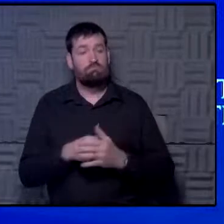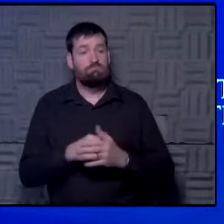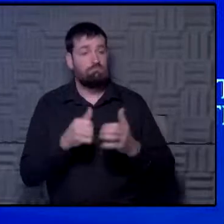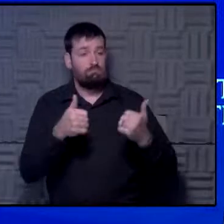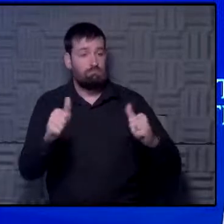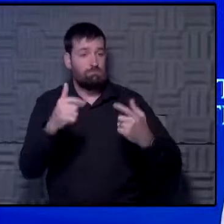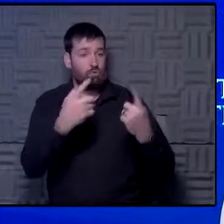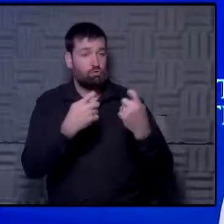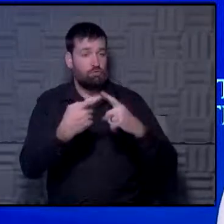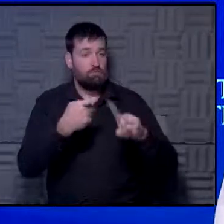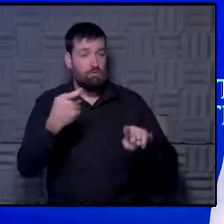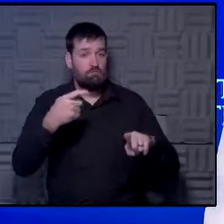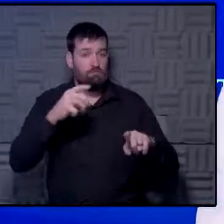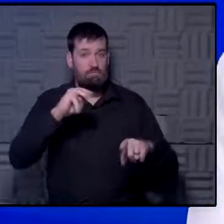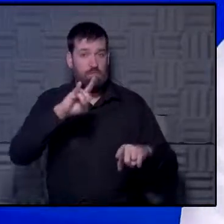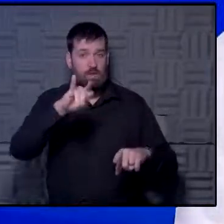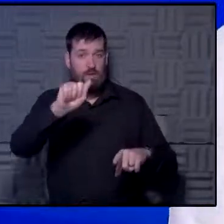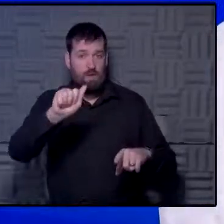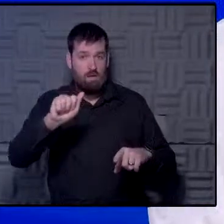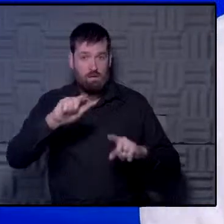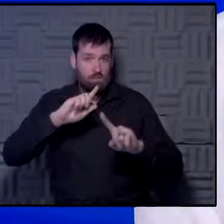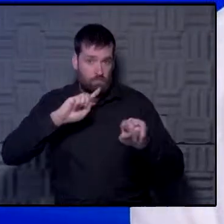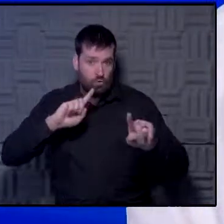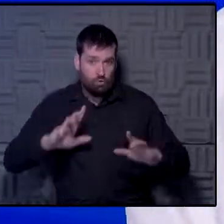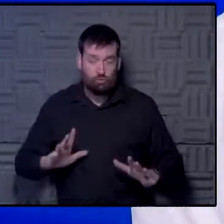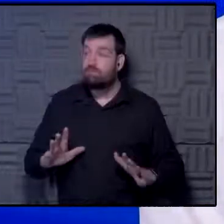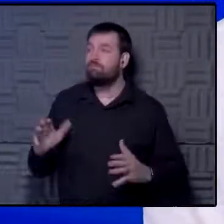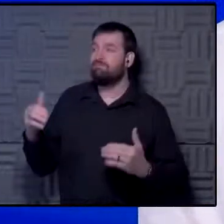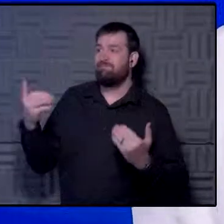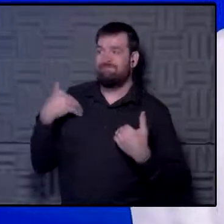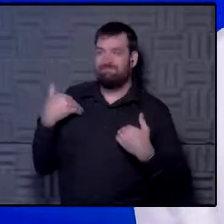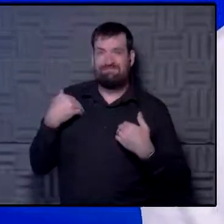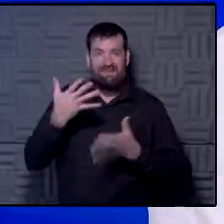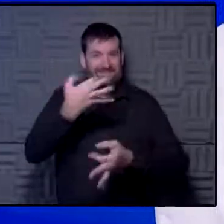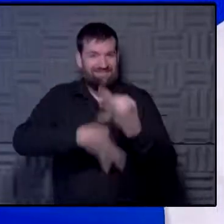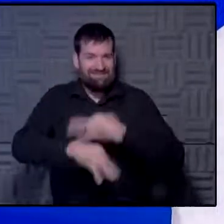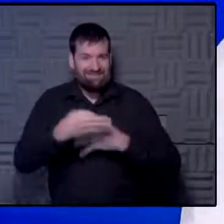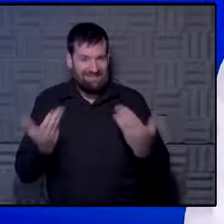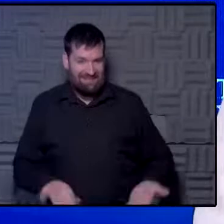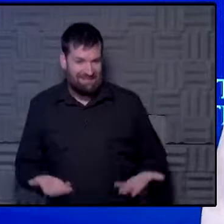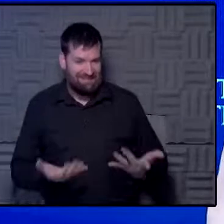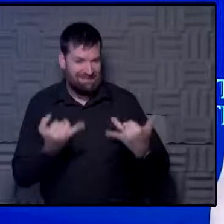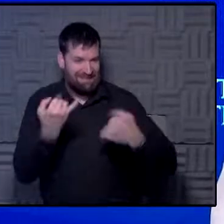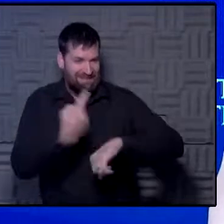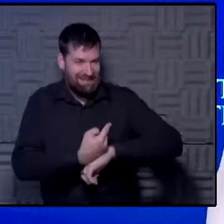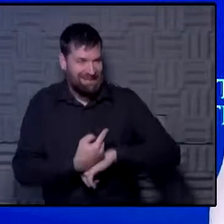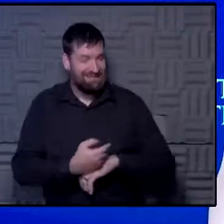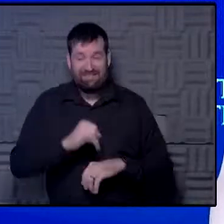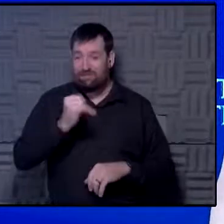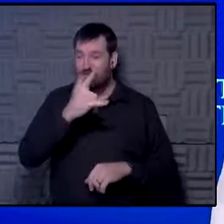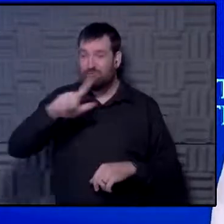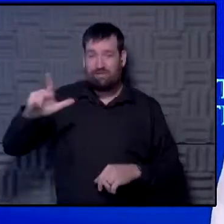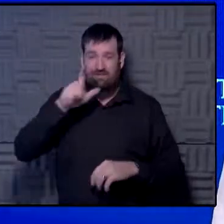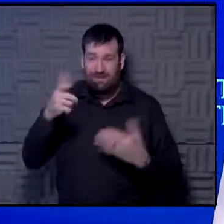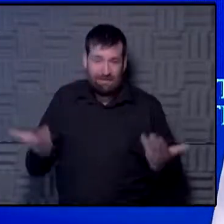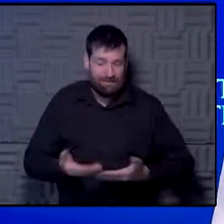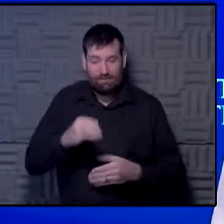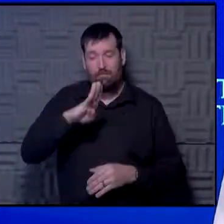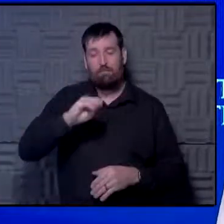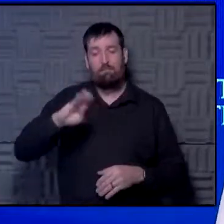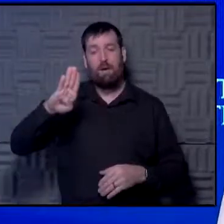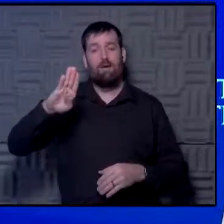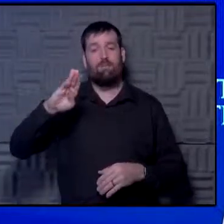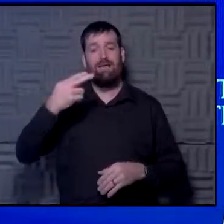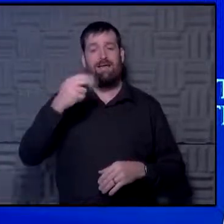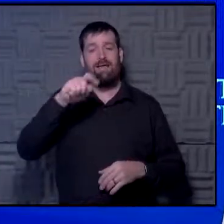any questions from reporters. And just to say, we have a stand-in today. Jill's not here. Bob Hallinan is one of